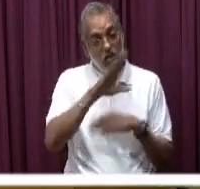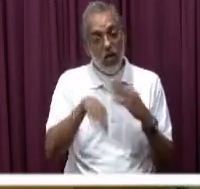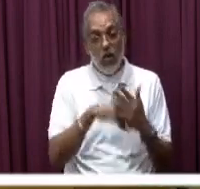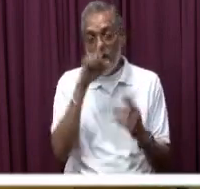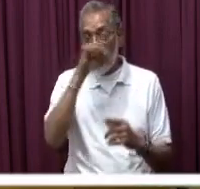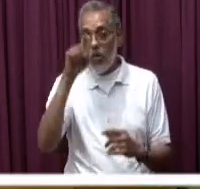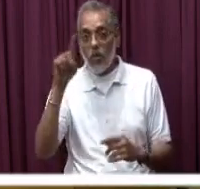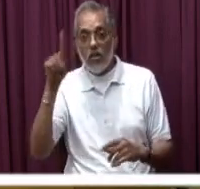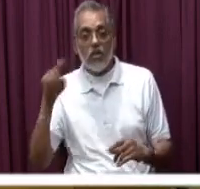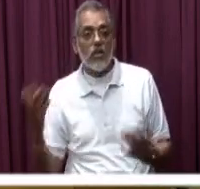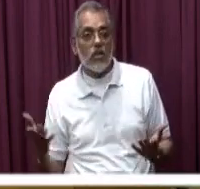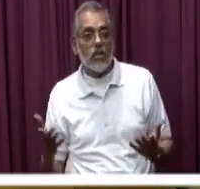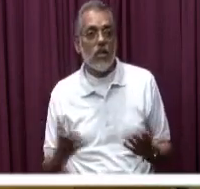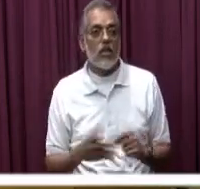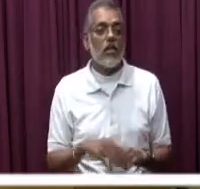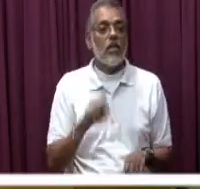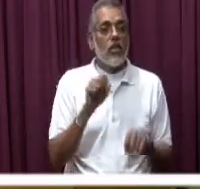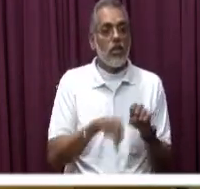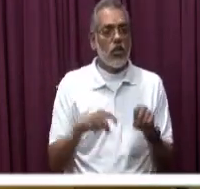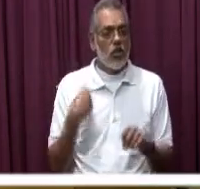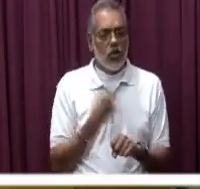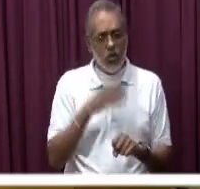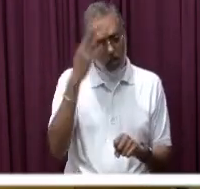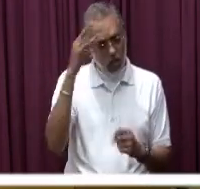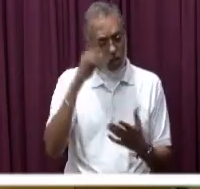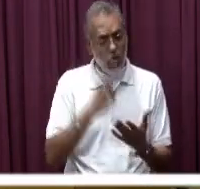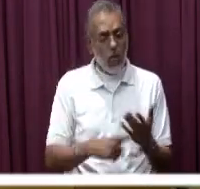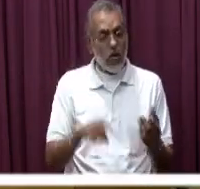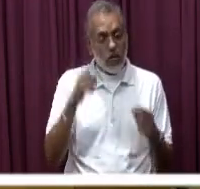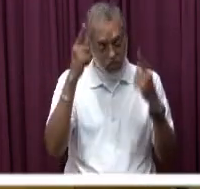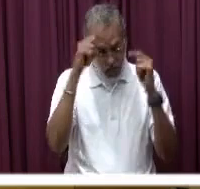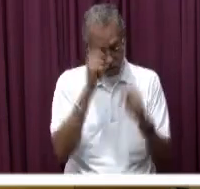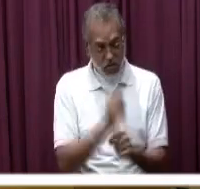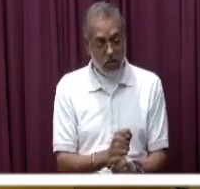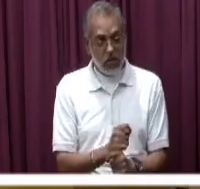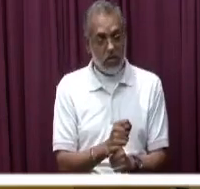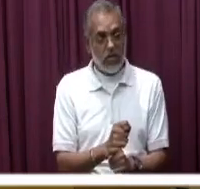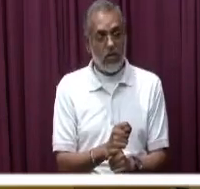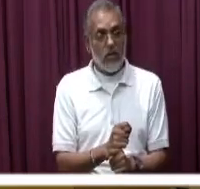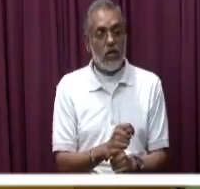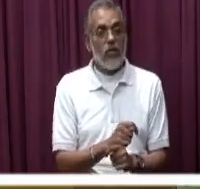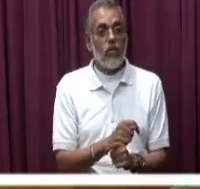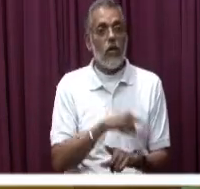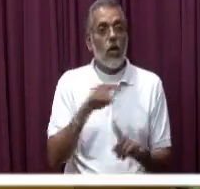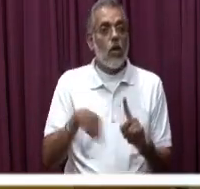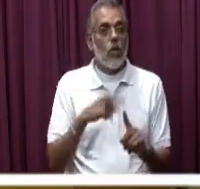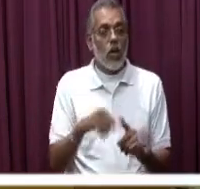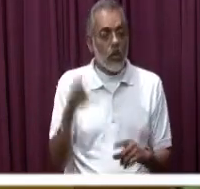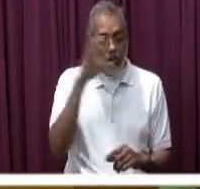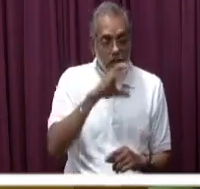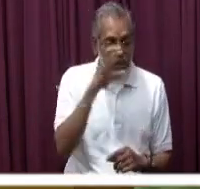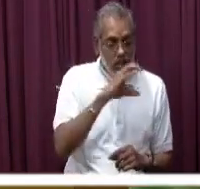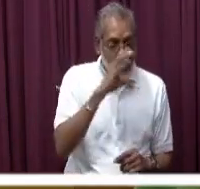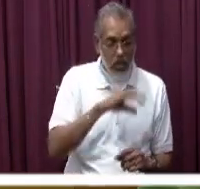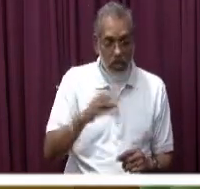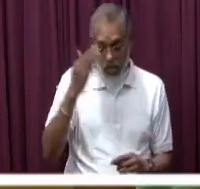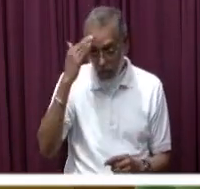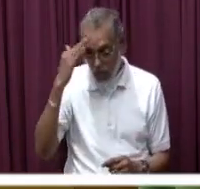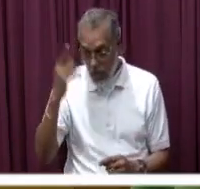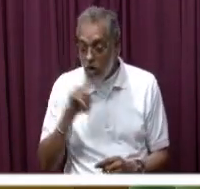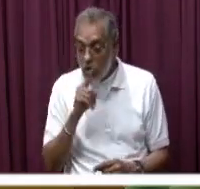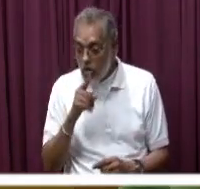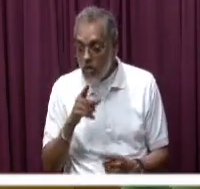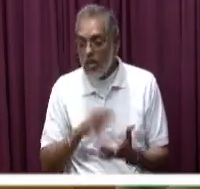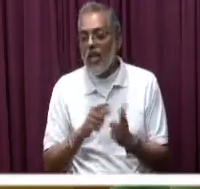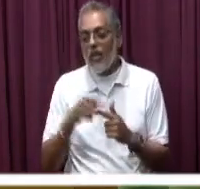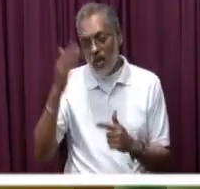it from credible sources so that you know that what you find you can trust. And when we start by that foundation of